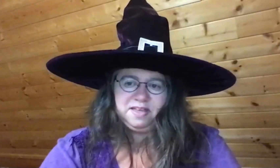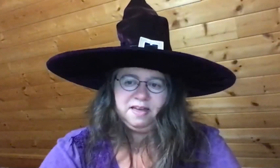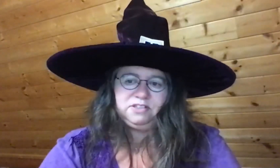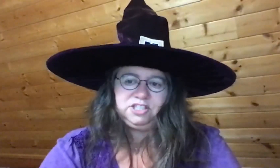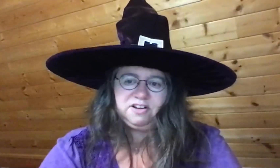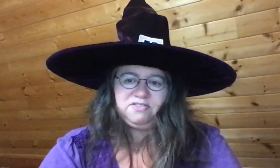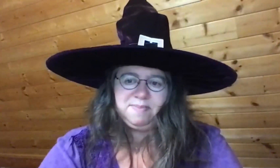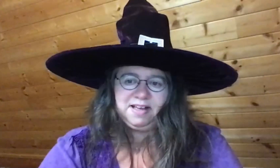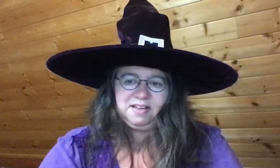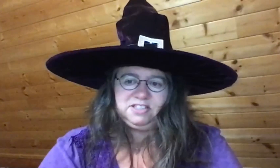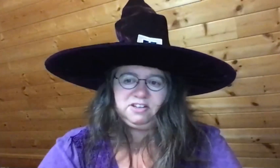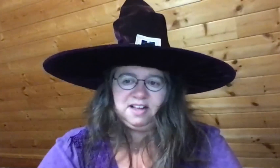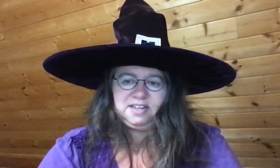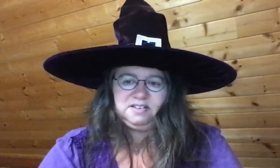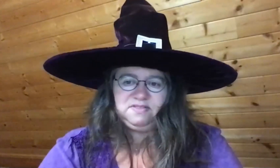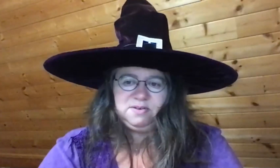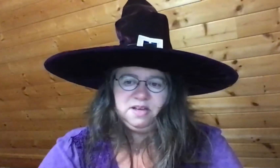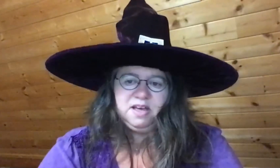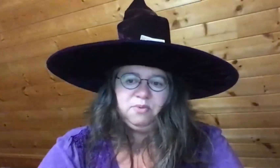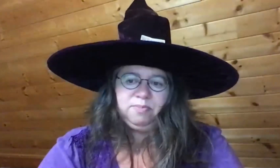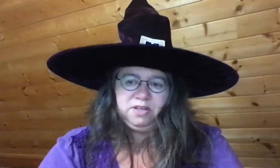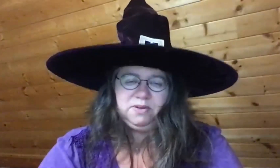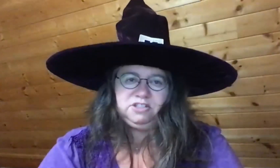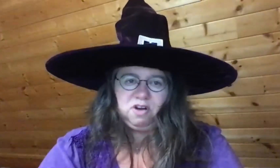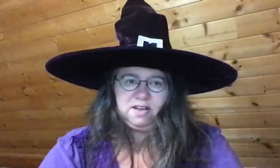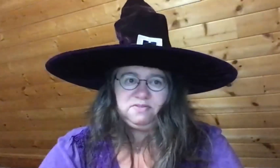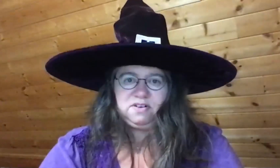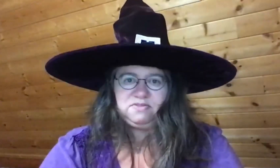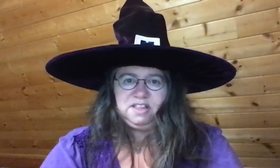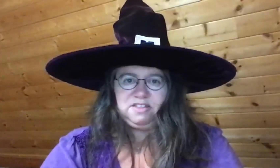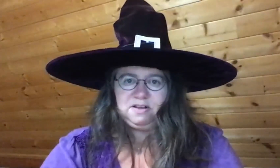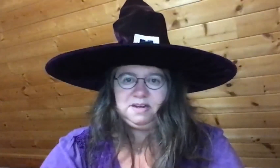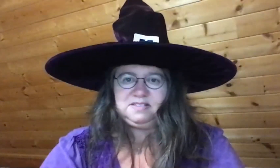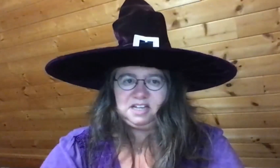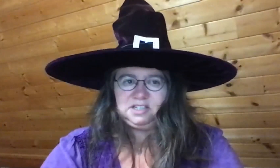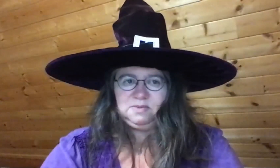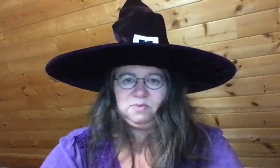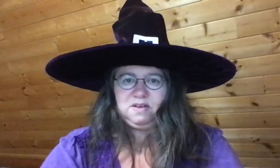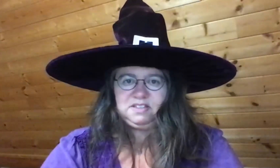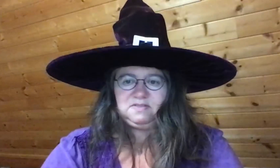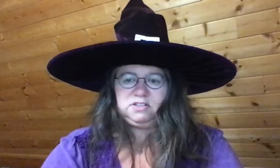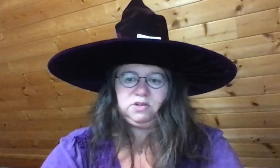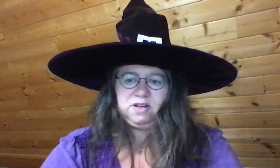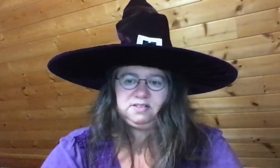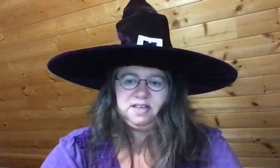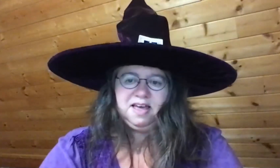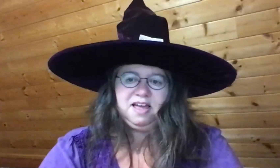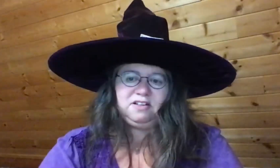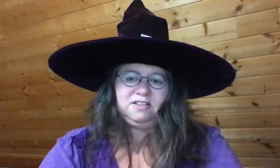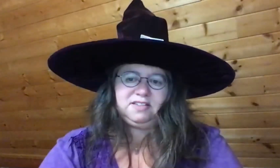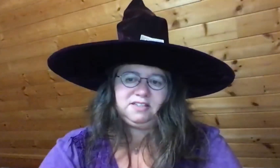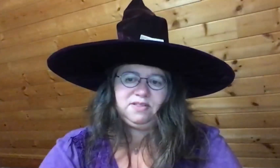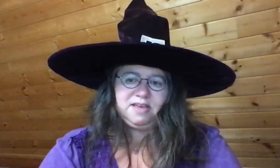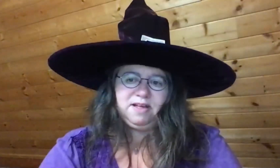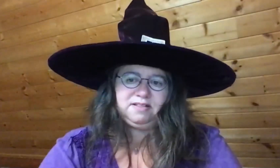chat. If you share your feedback and give us your contact info, we'll put you in a drawing for a free 30-minute session with one of us of your choice. And